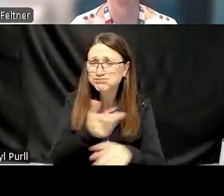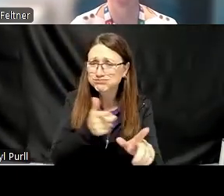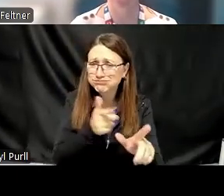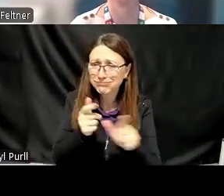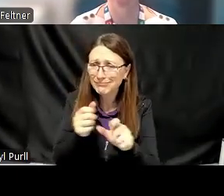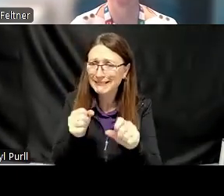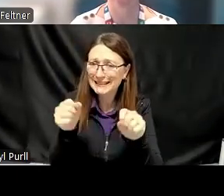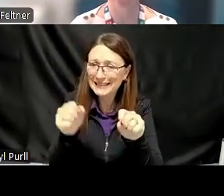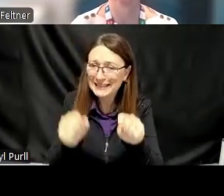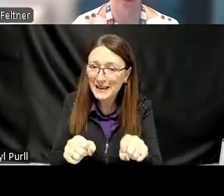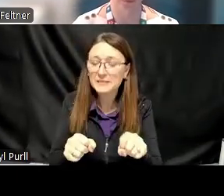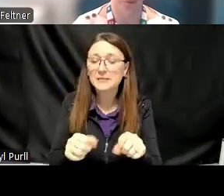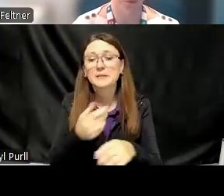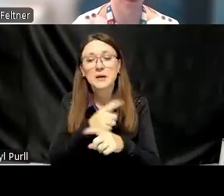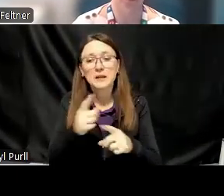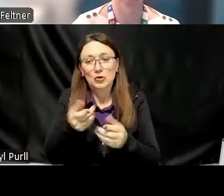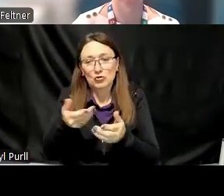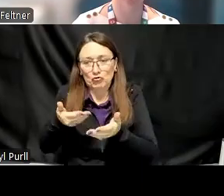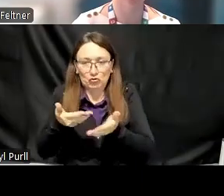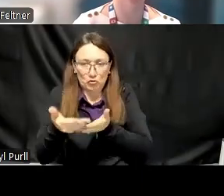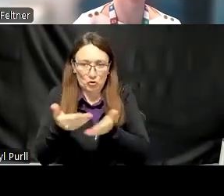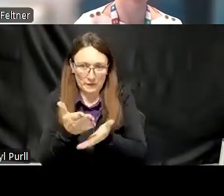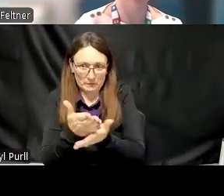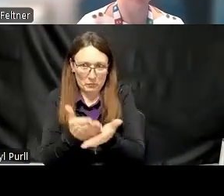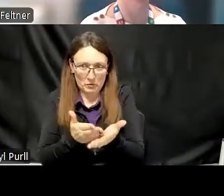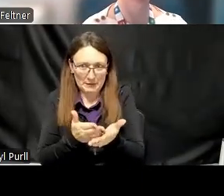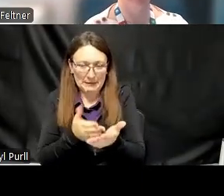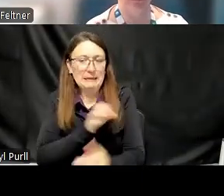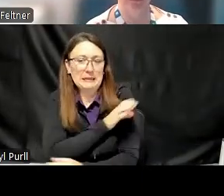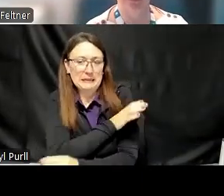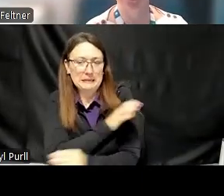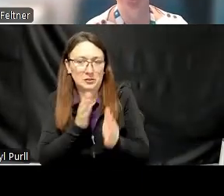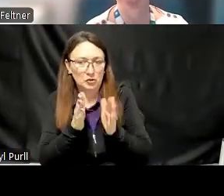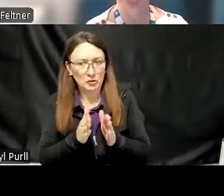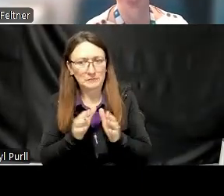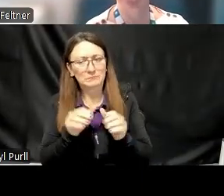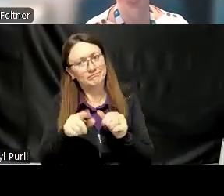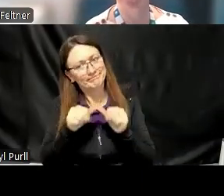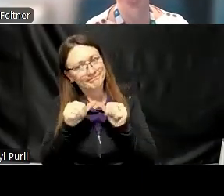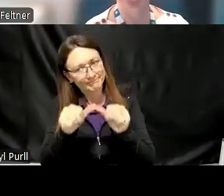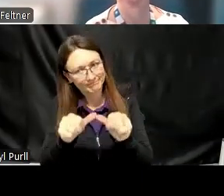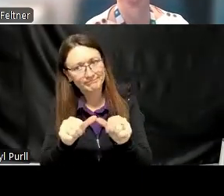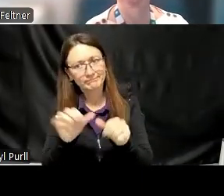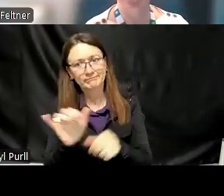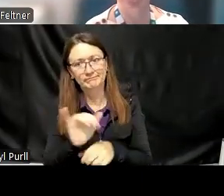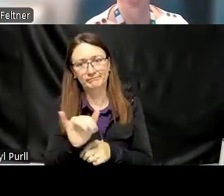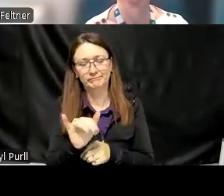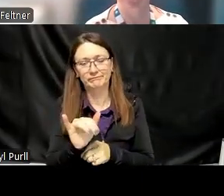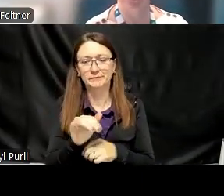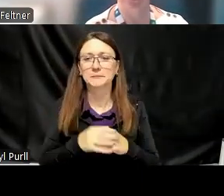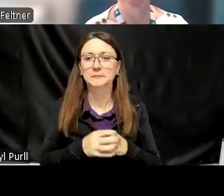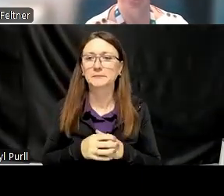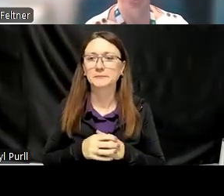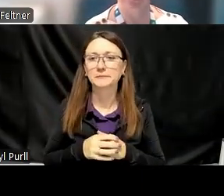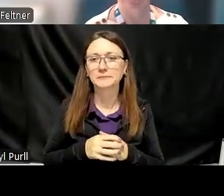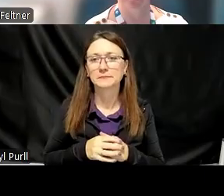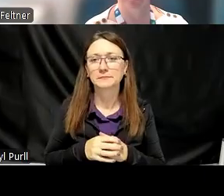the service and the clinical piece should always remain kind of at the forefront.